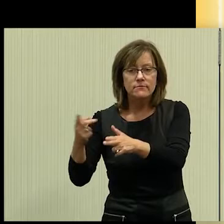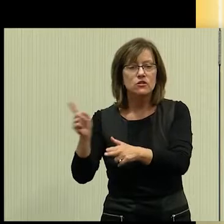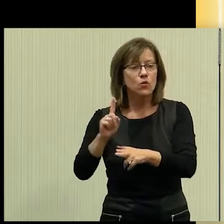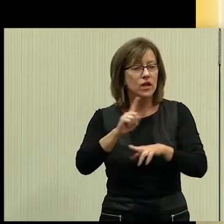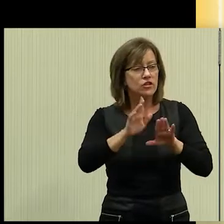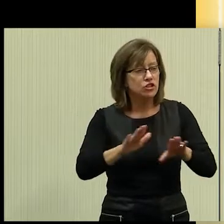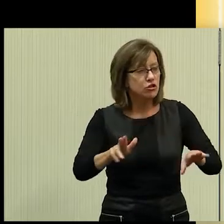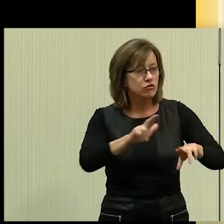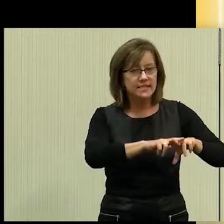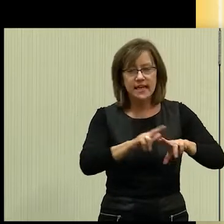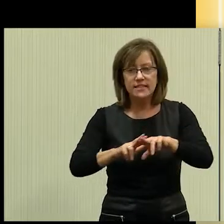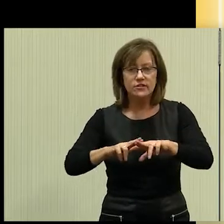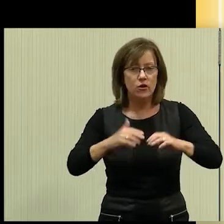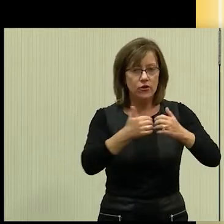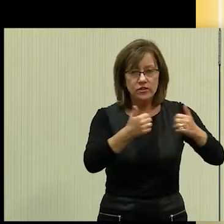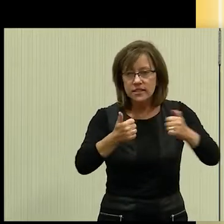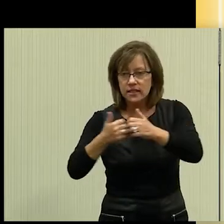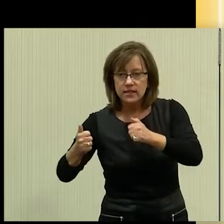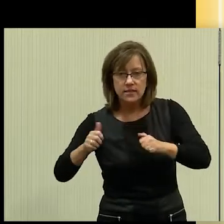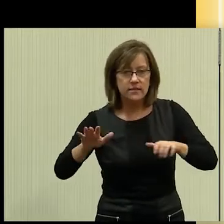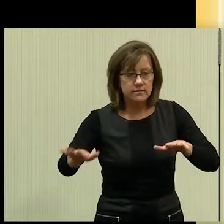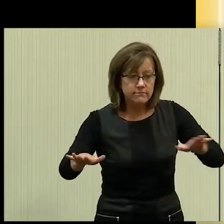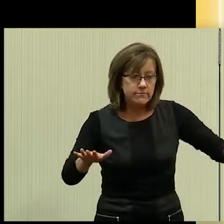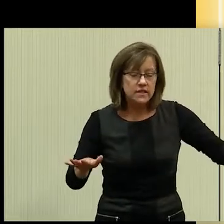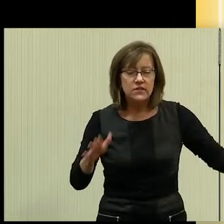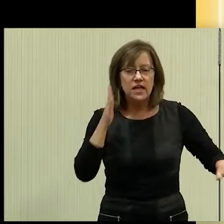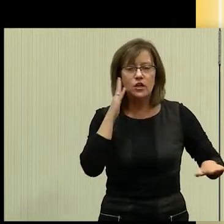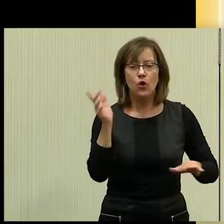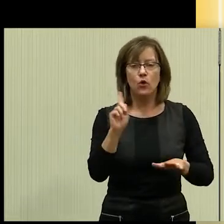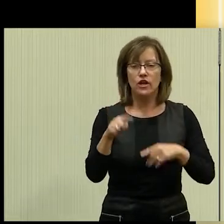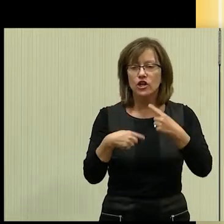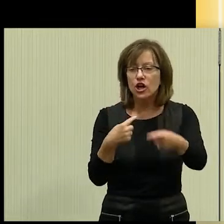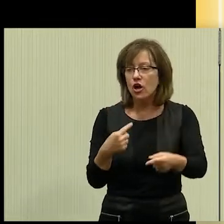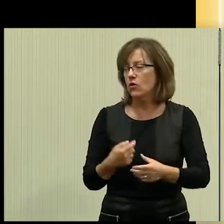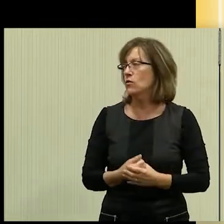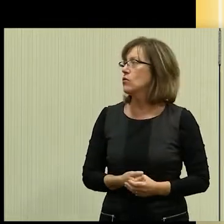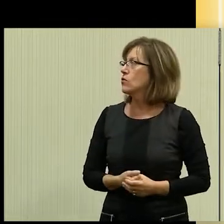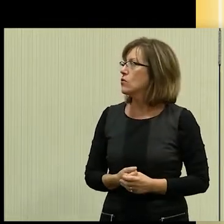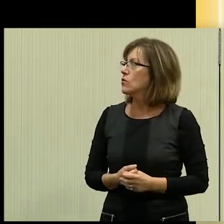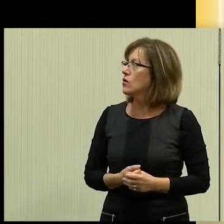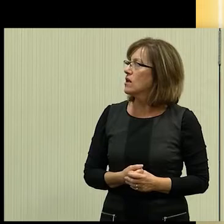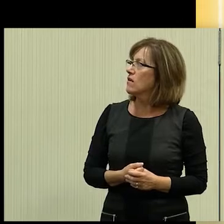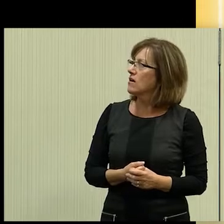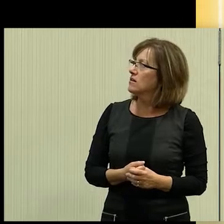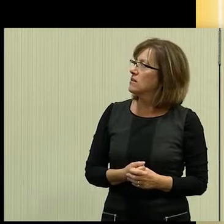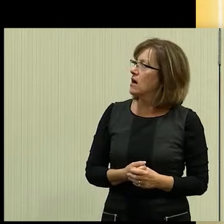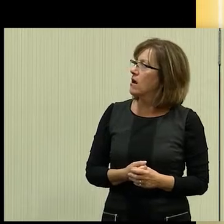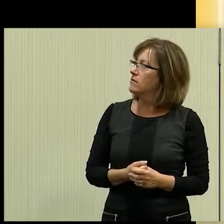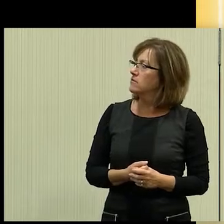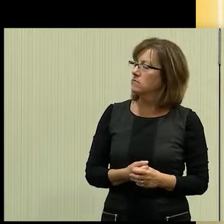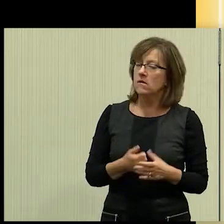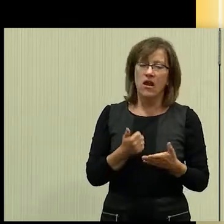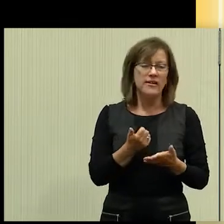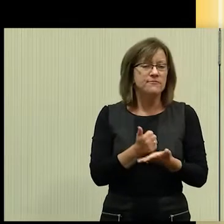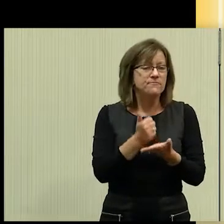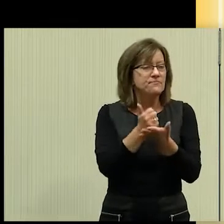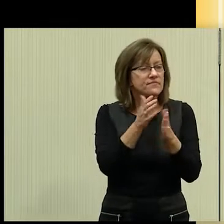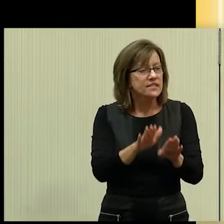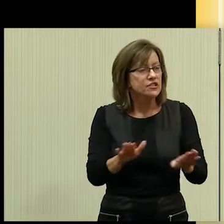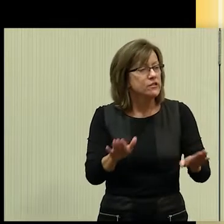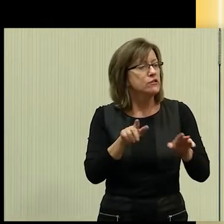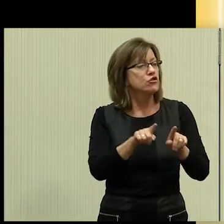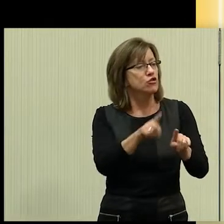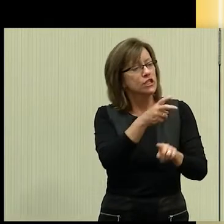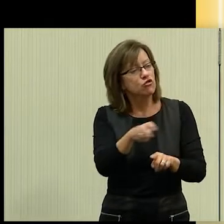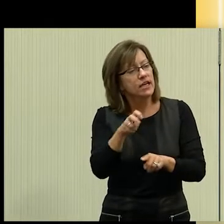there's spaces, they know where to go in a certain activity. So again, things to help children during transitions. Okay, we're going to talk for a minute